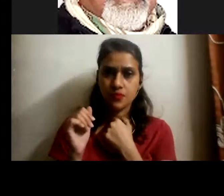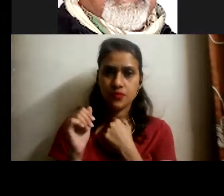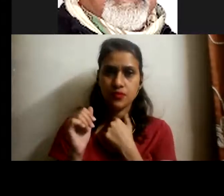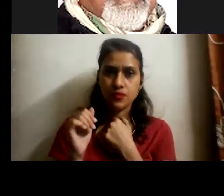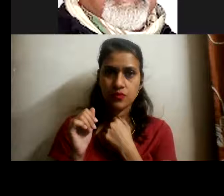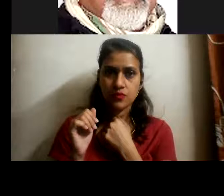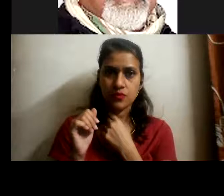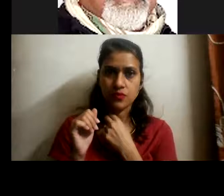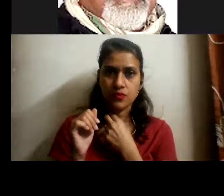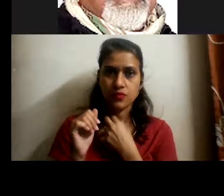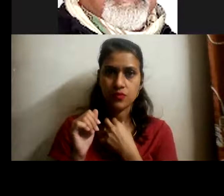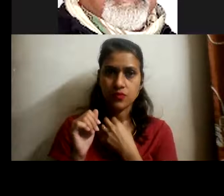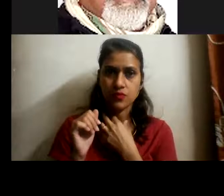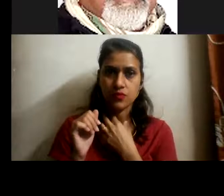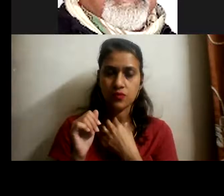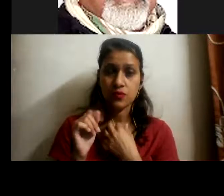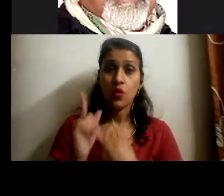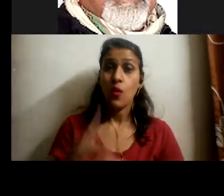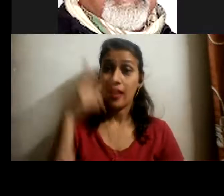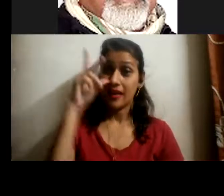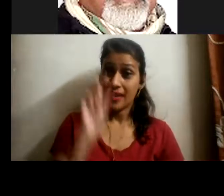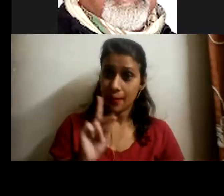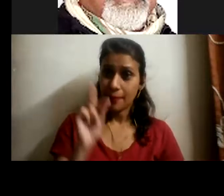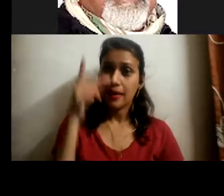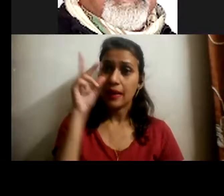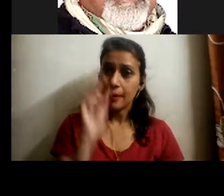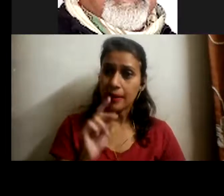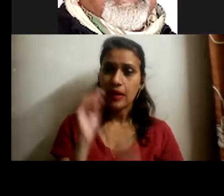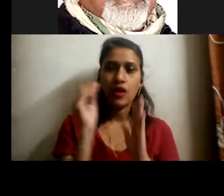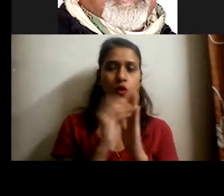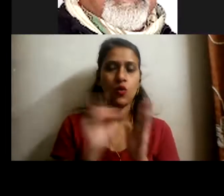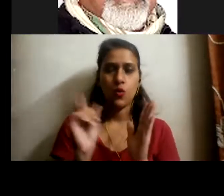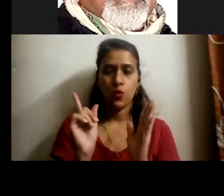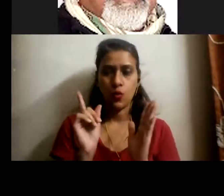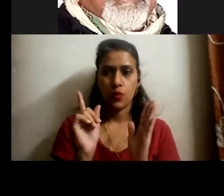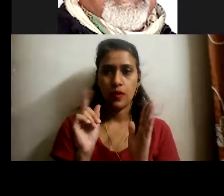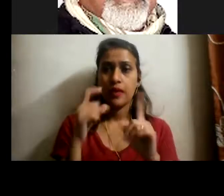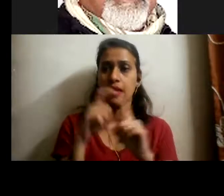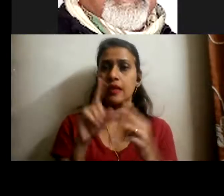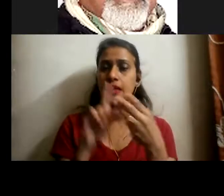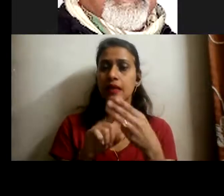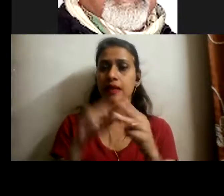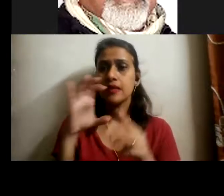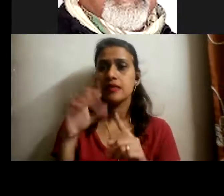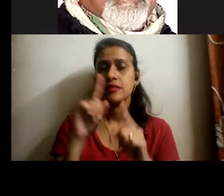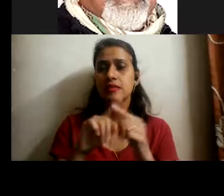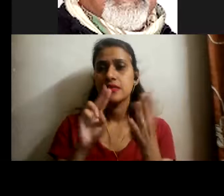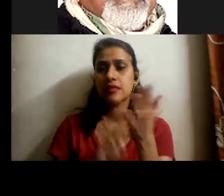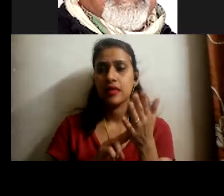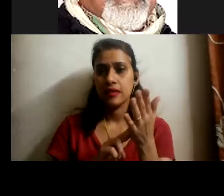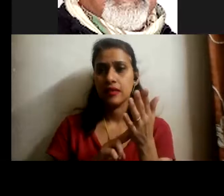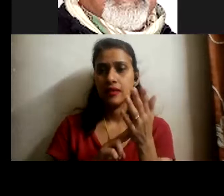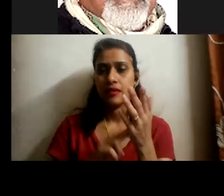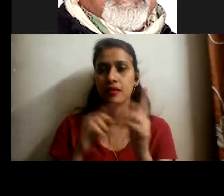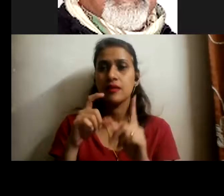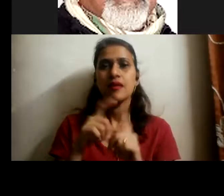reiterate. That is, you cannot just repeat what is a dissenting opinion. So in a given case, there'll be majority and